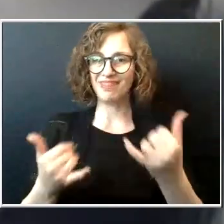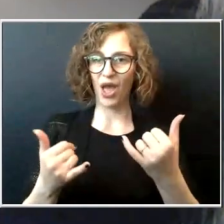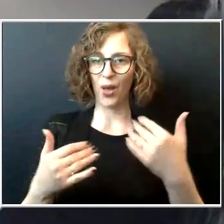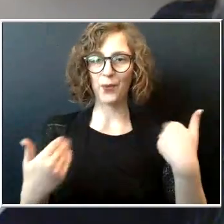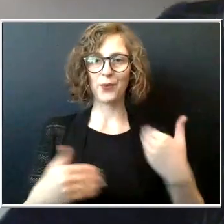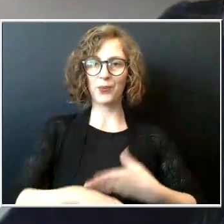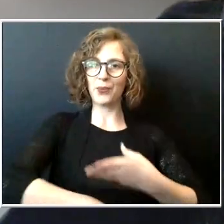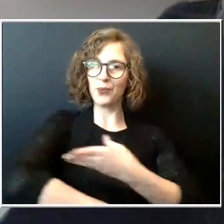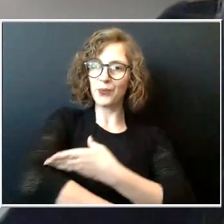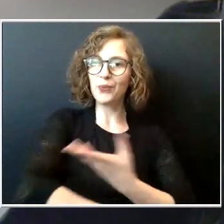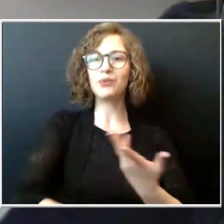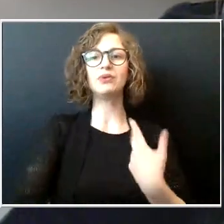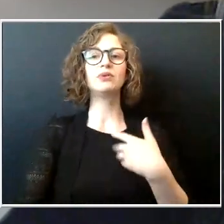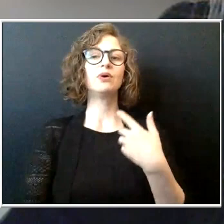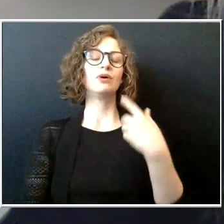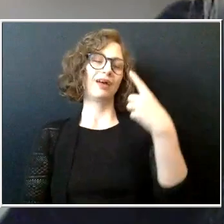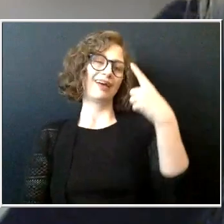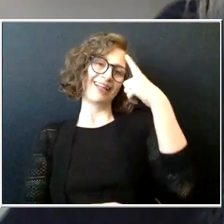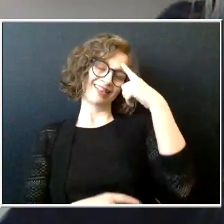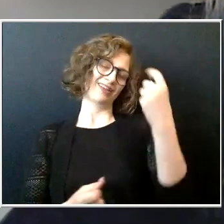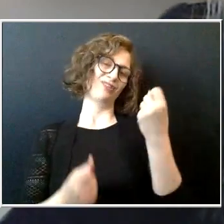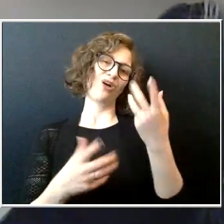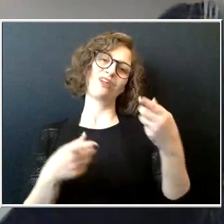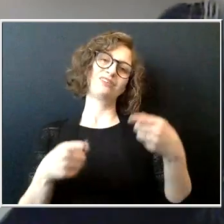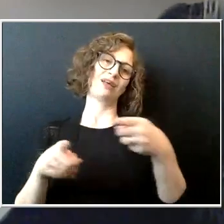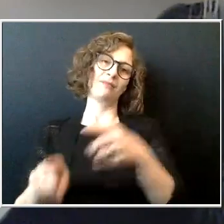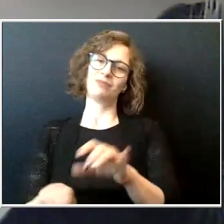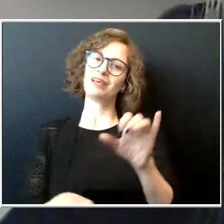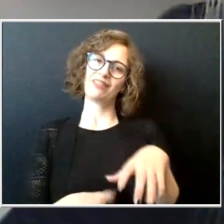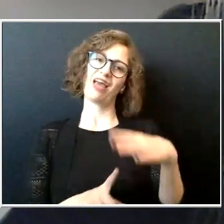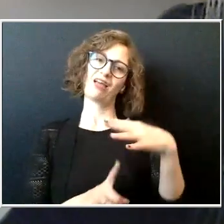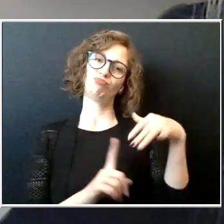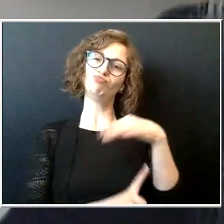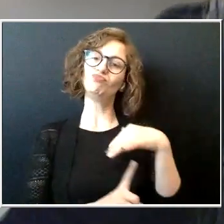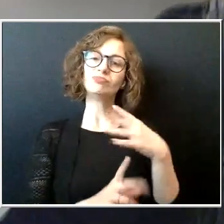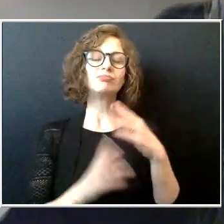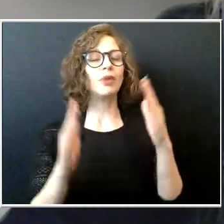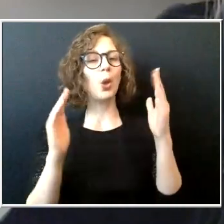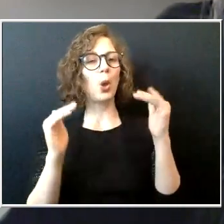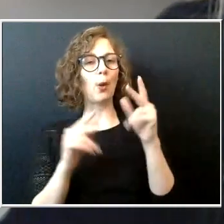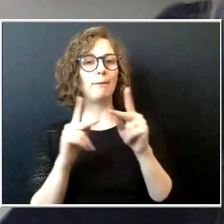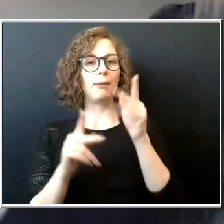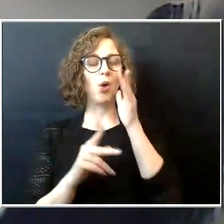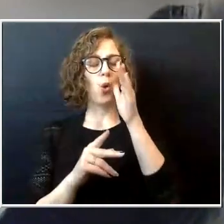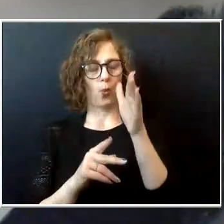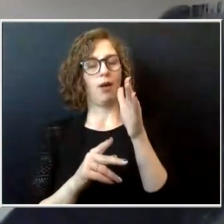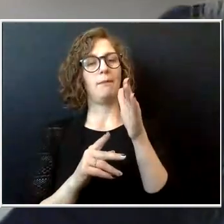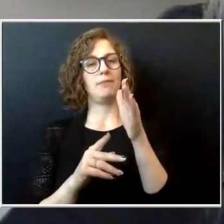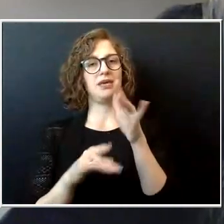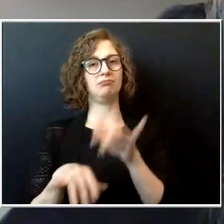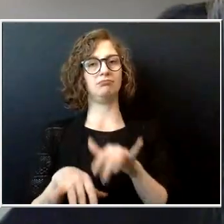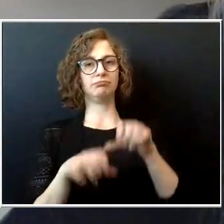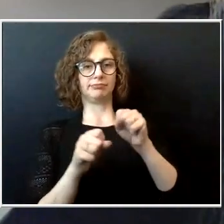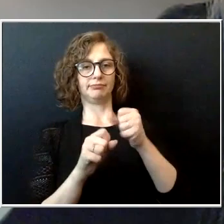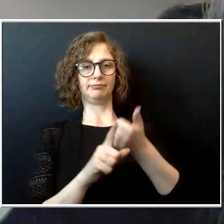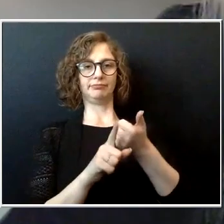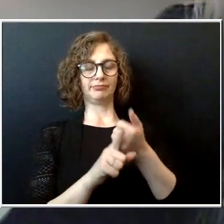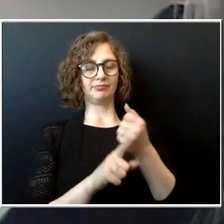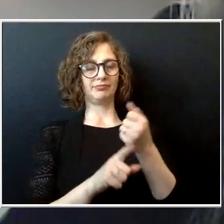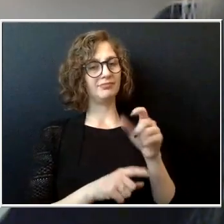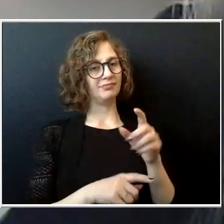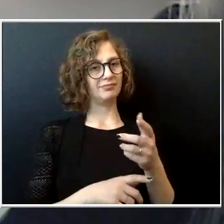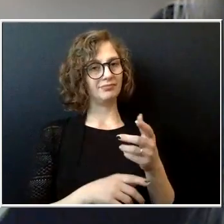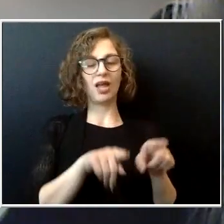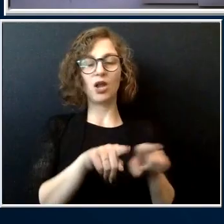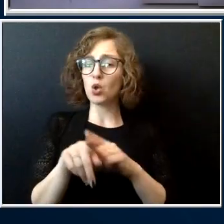So I think there's a lot going on in that space, and I hope that people will be taking this up as they should for other vaccines as